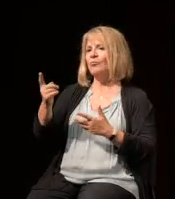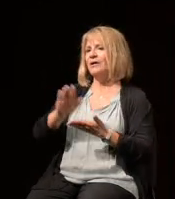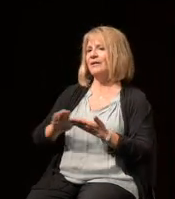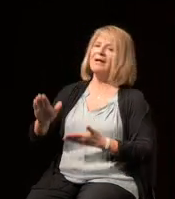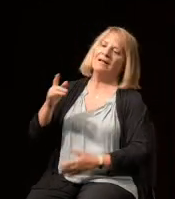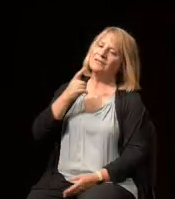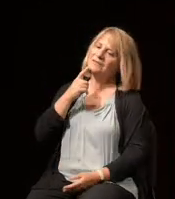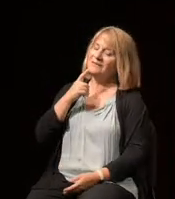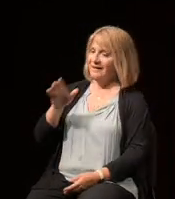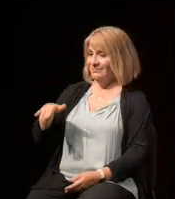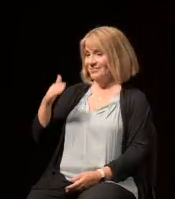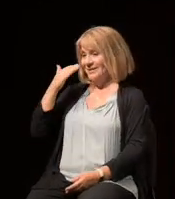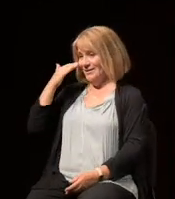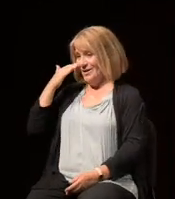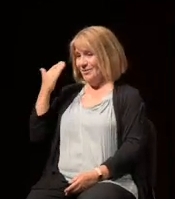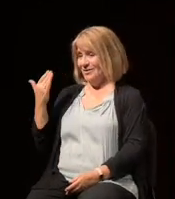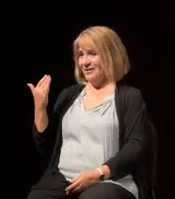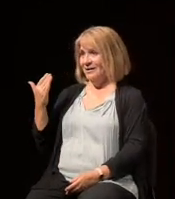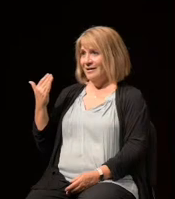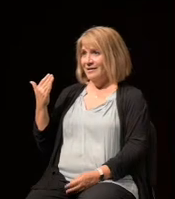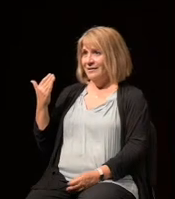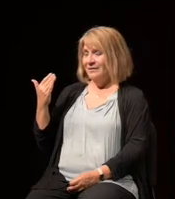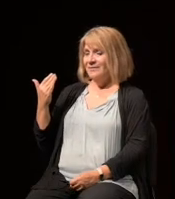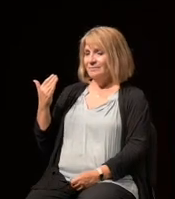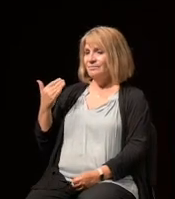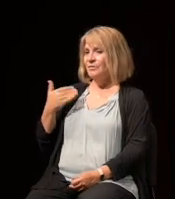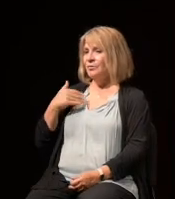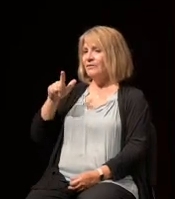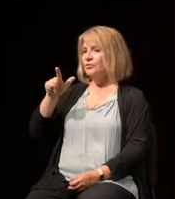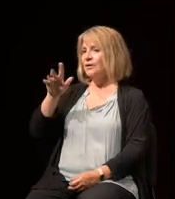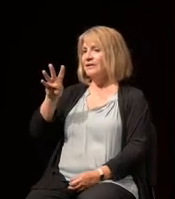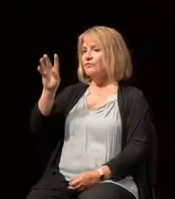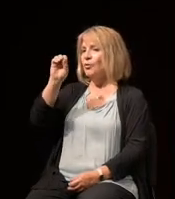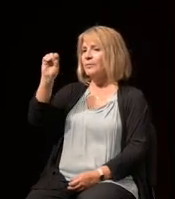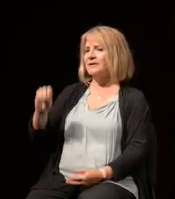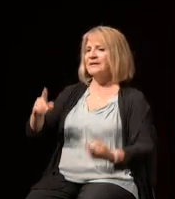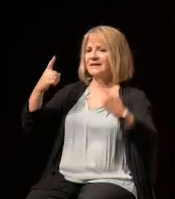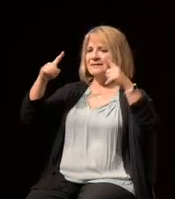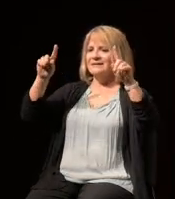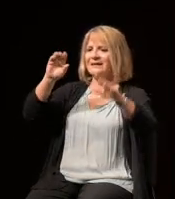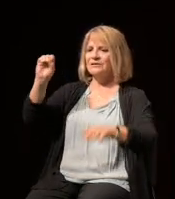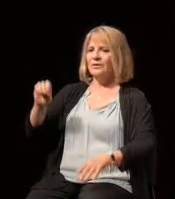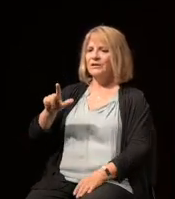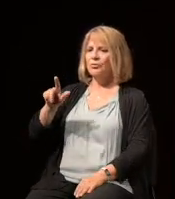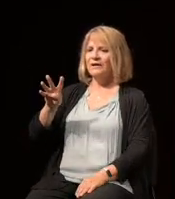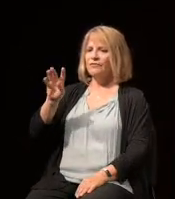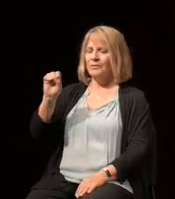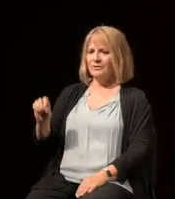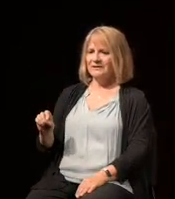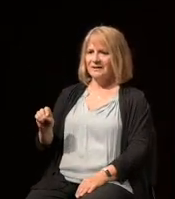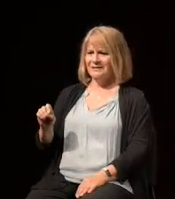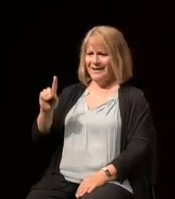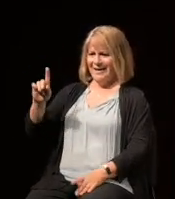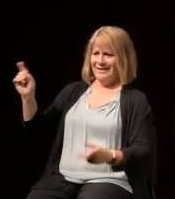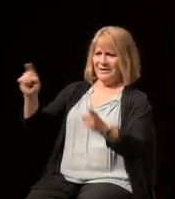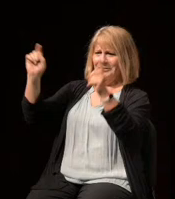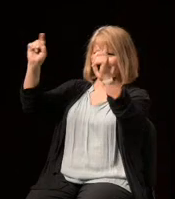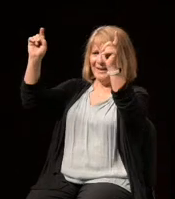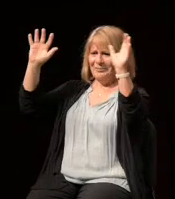said, you know, we have a 24% success rate. And they were celebrating